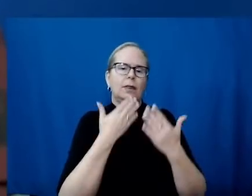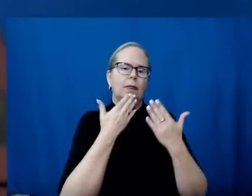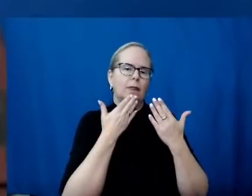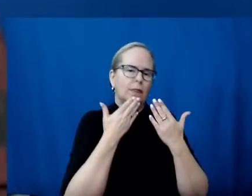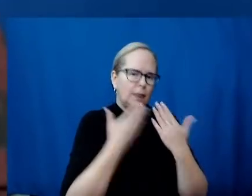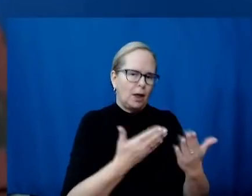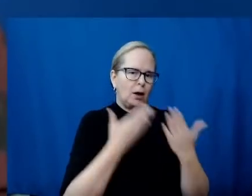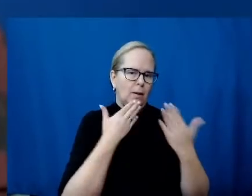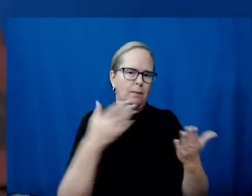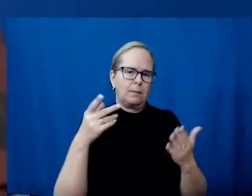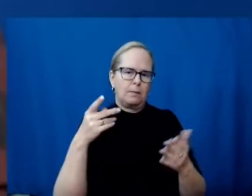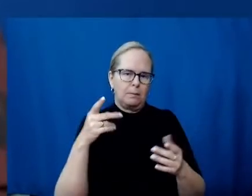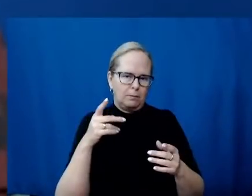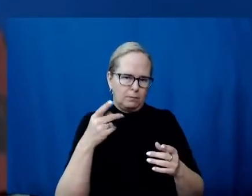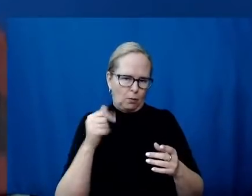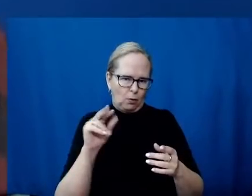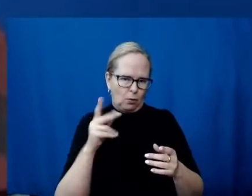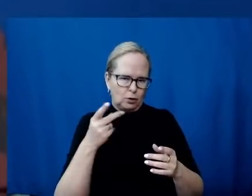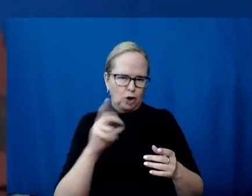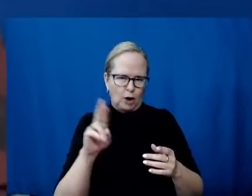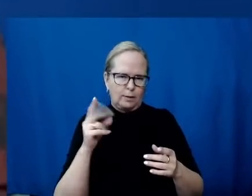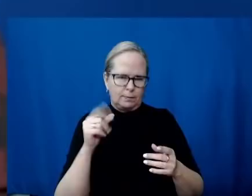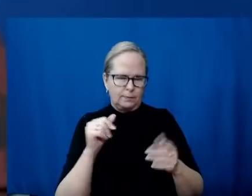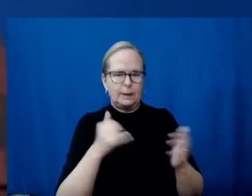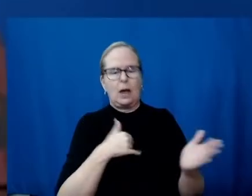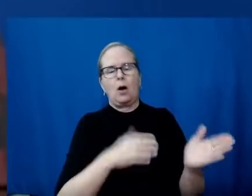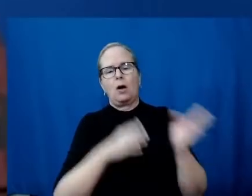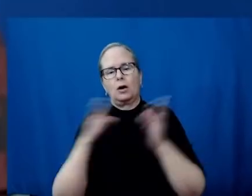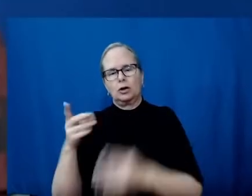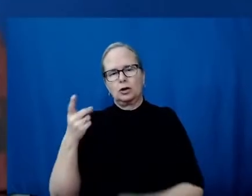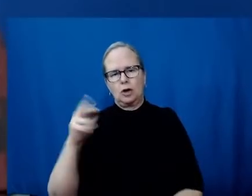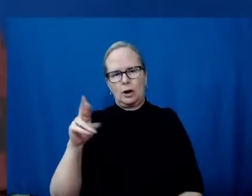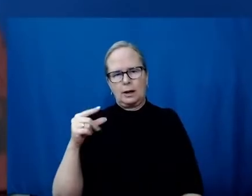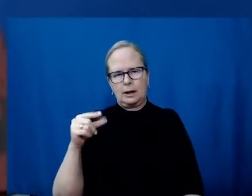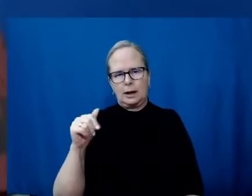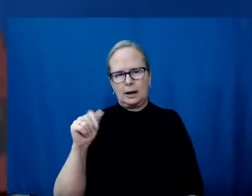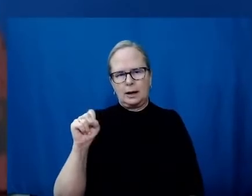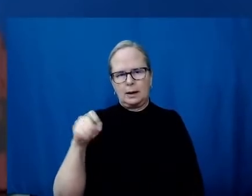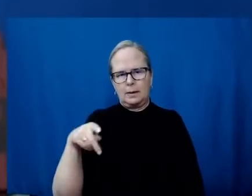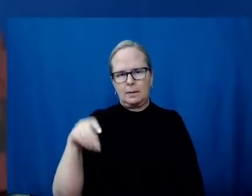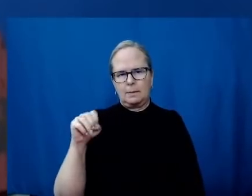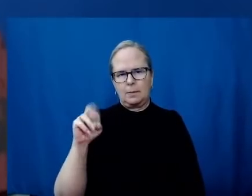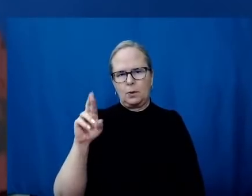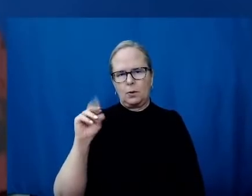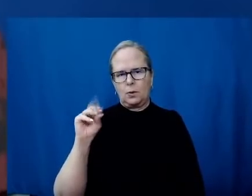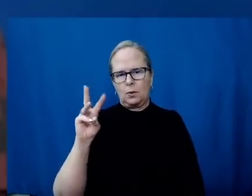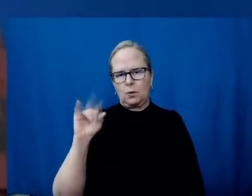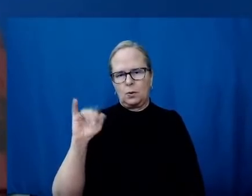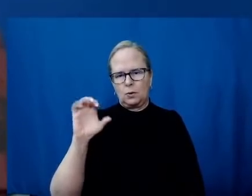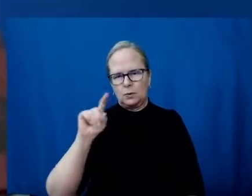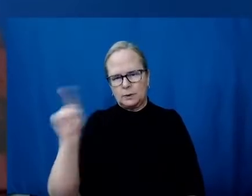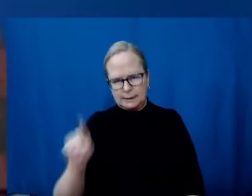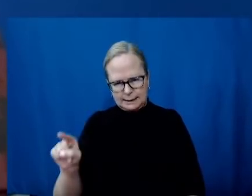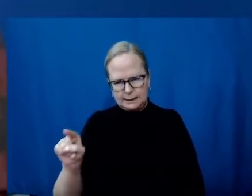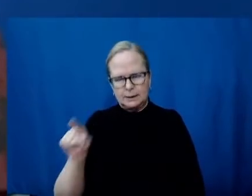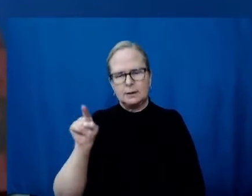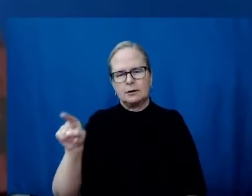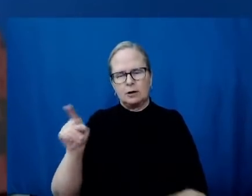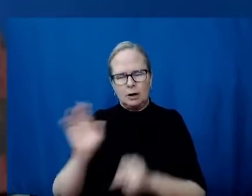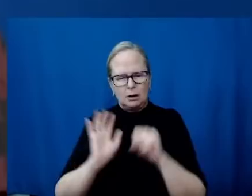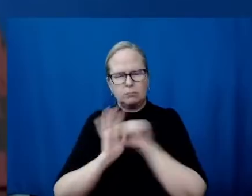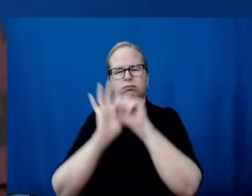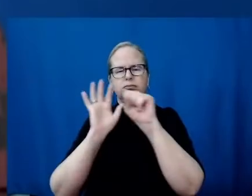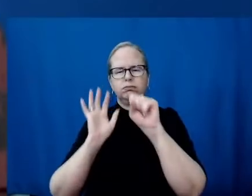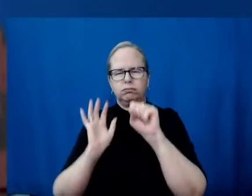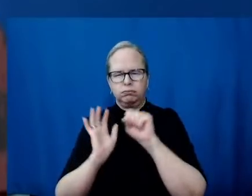Next, I would like to welcome Dr. Gasparovich into the conversation. She's been a strong advocate for COVID elimination, a strategy that has worked in many jurisdictions across